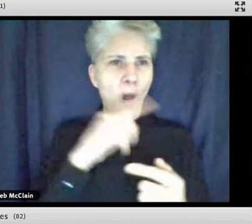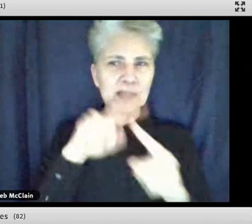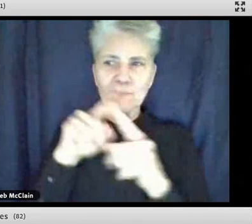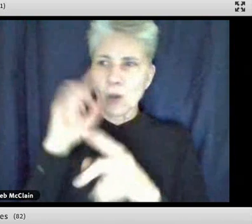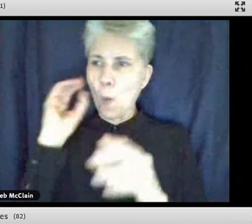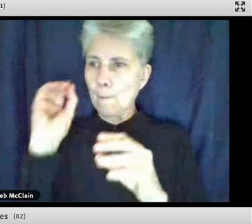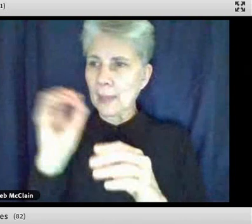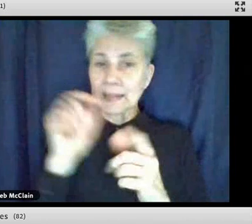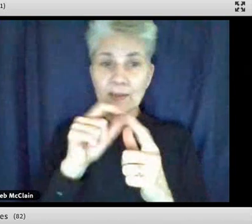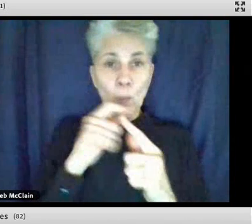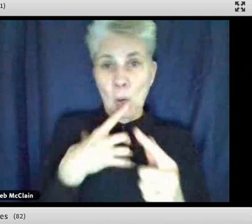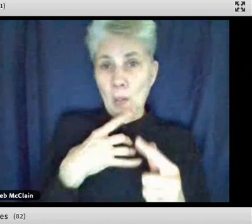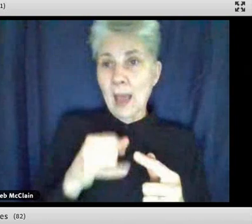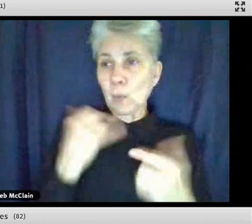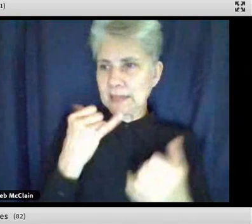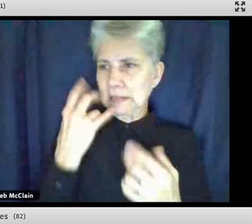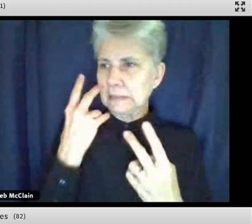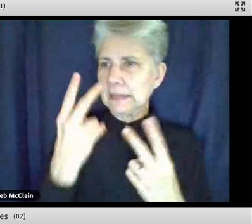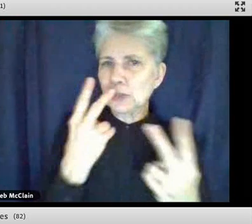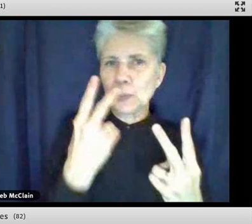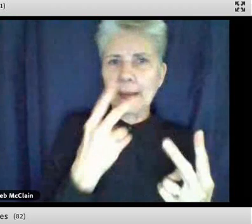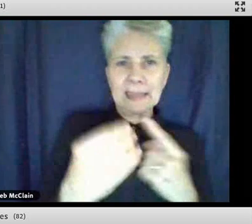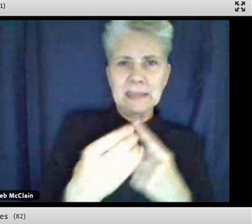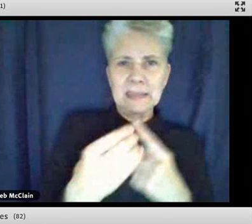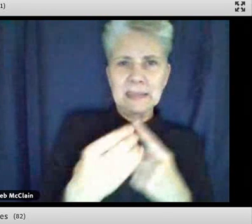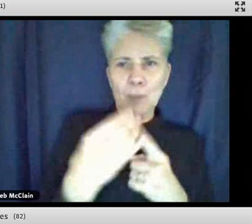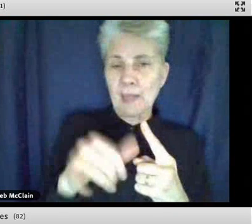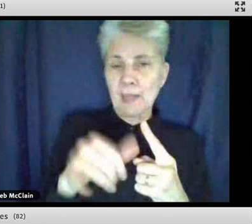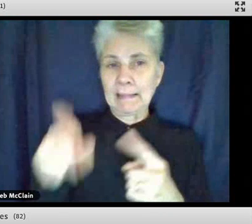don't like them, we still need to be exposed to that.